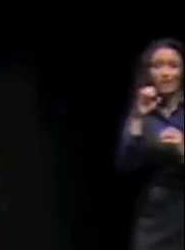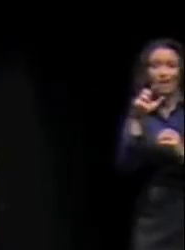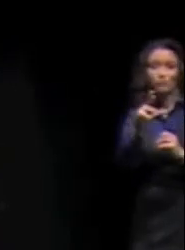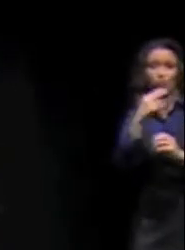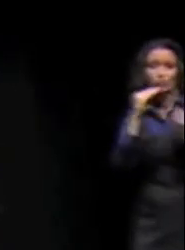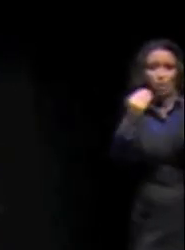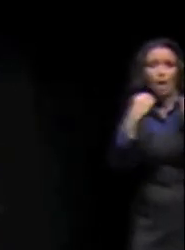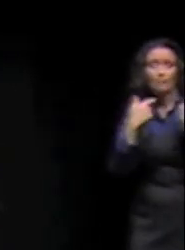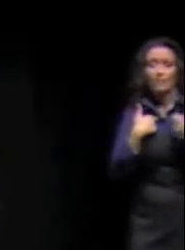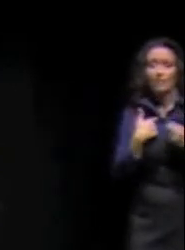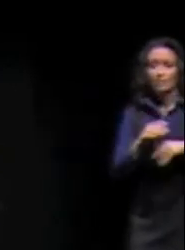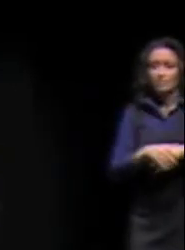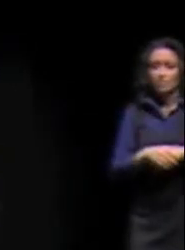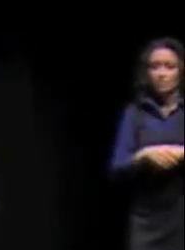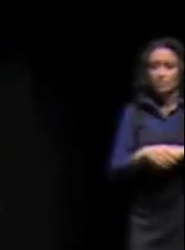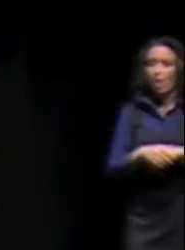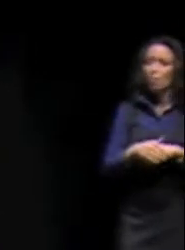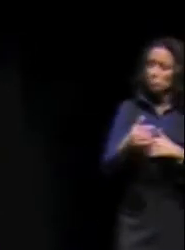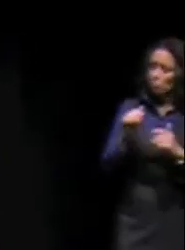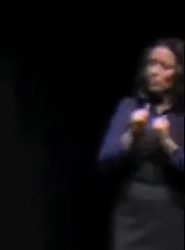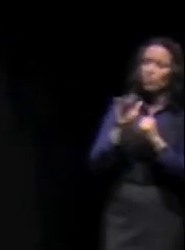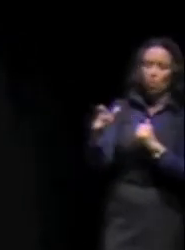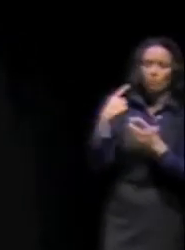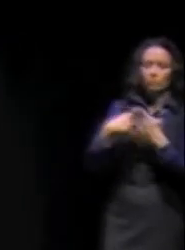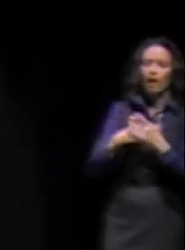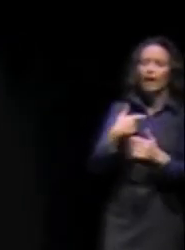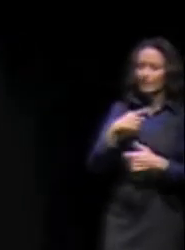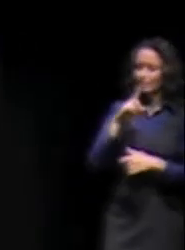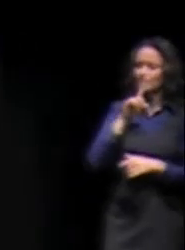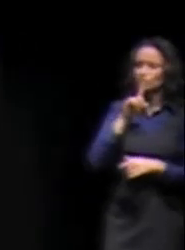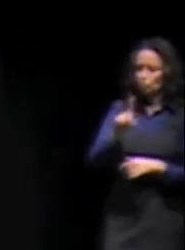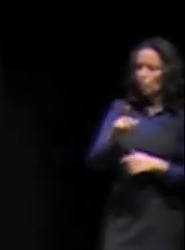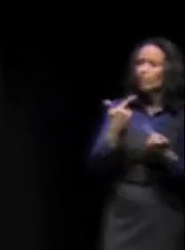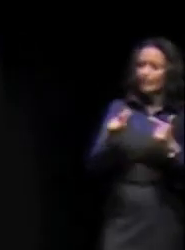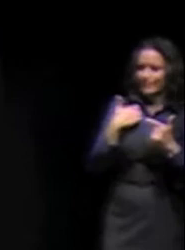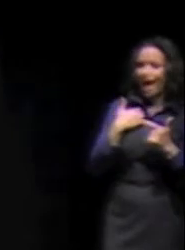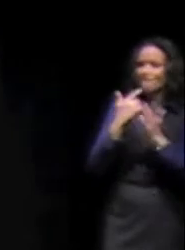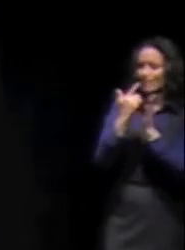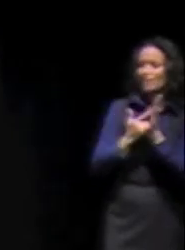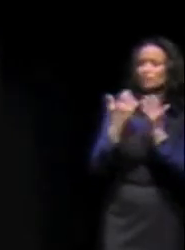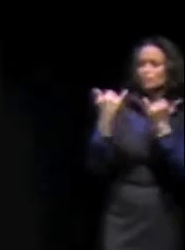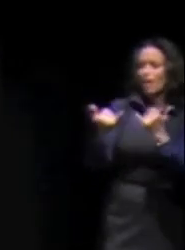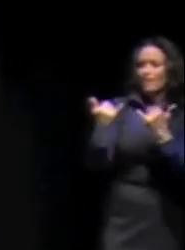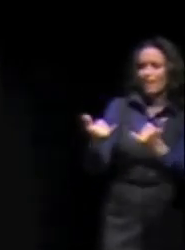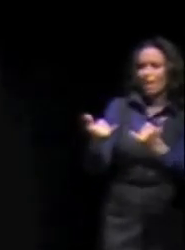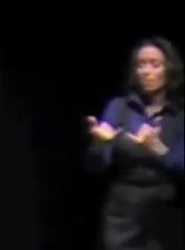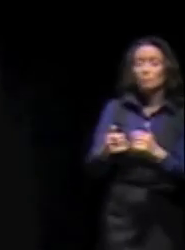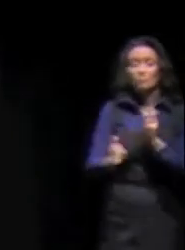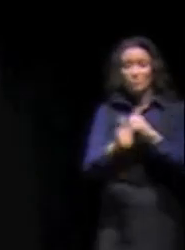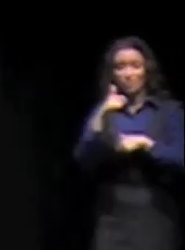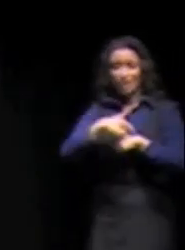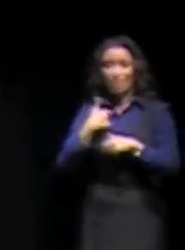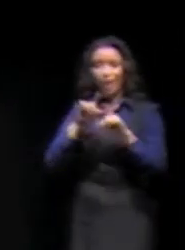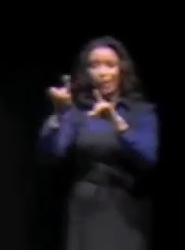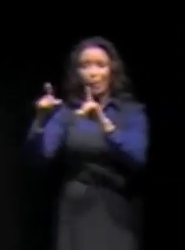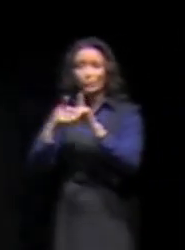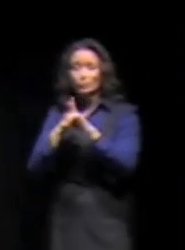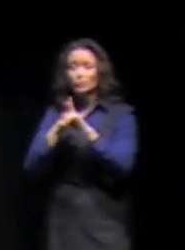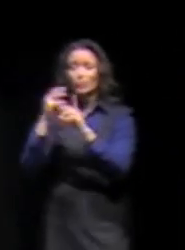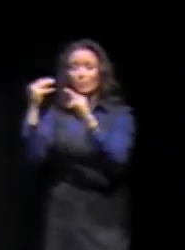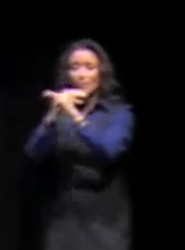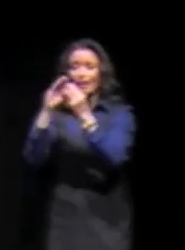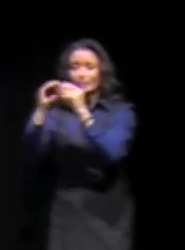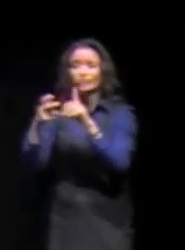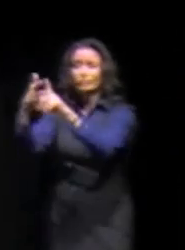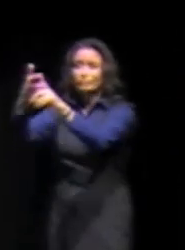taught me. So with your talk in mind, I said, sure, let's have a lesson right now. Normally, I would have gone to his math teacher and asked him to help,